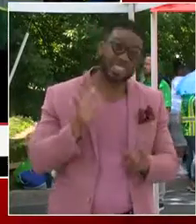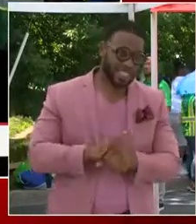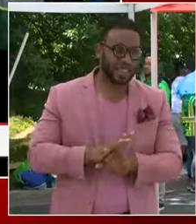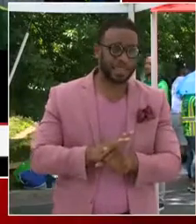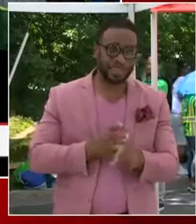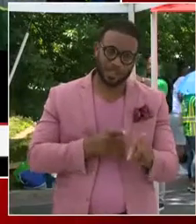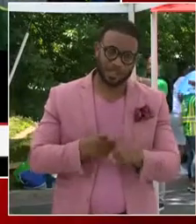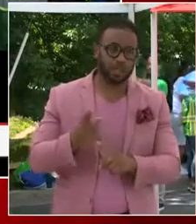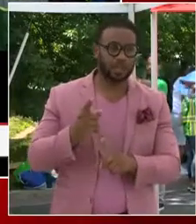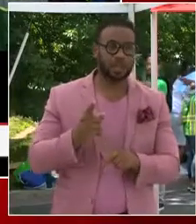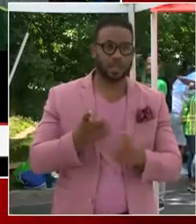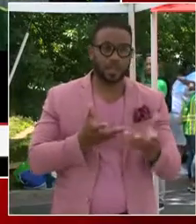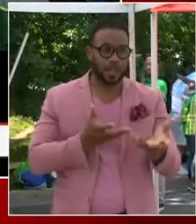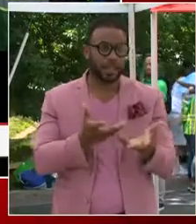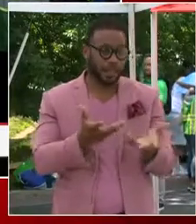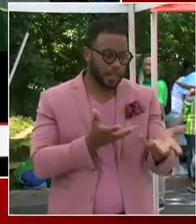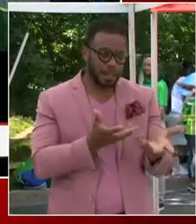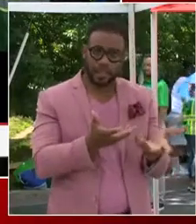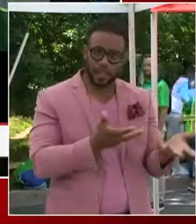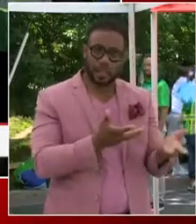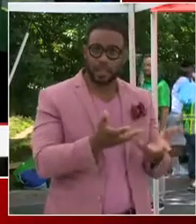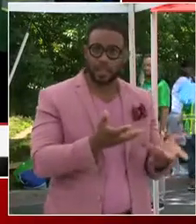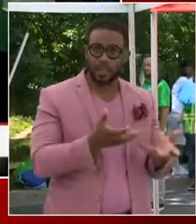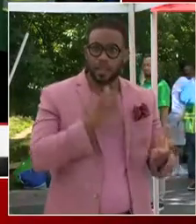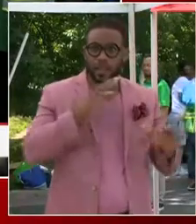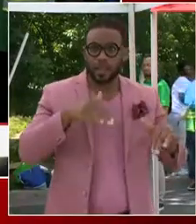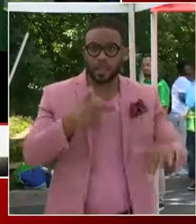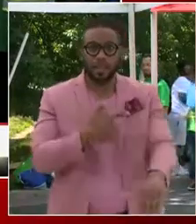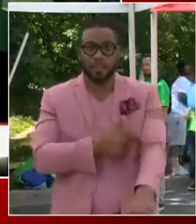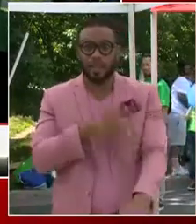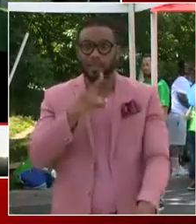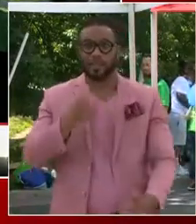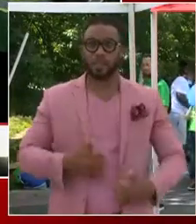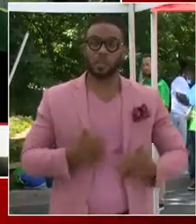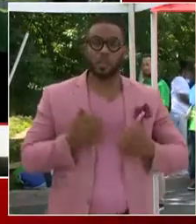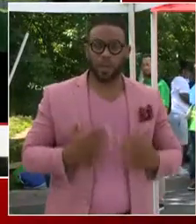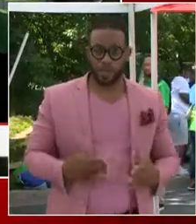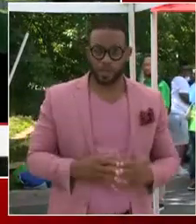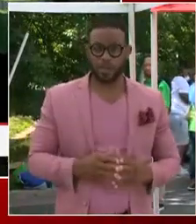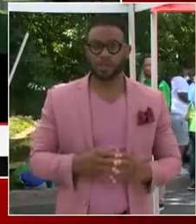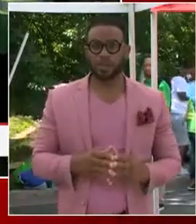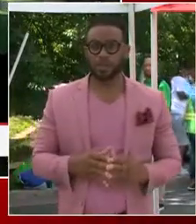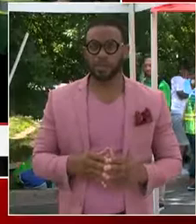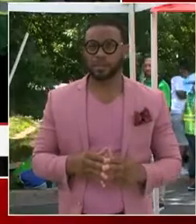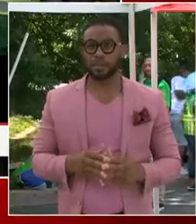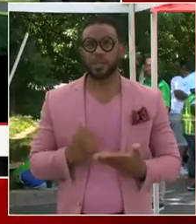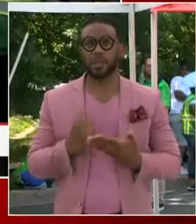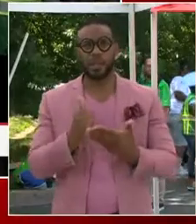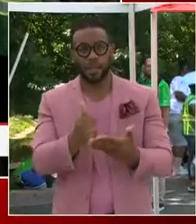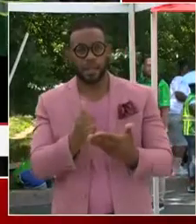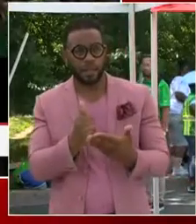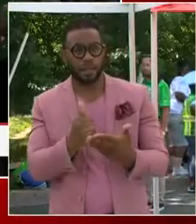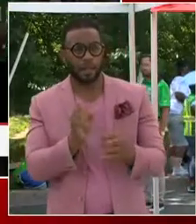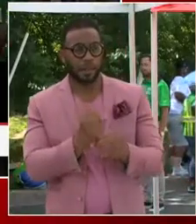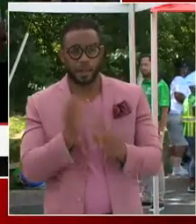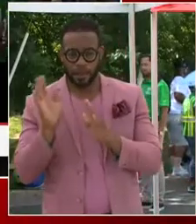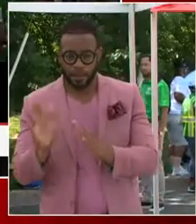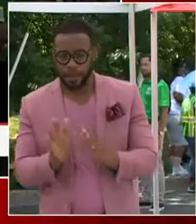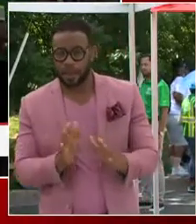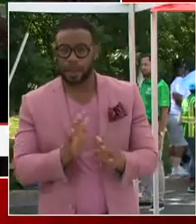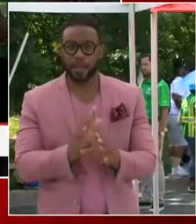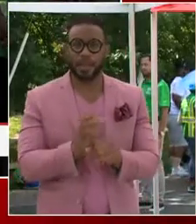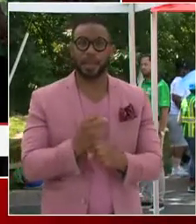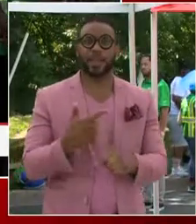dedicated to engaging unvaccinated DC residents and helping them to make a plan to